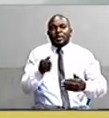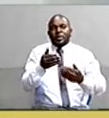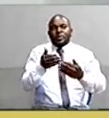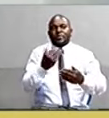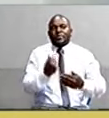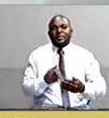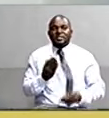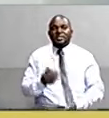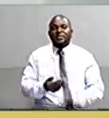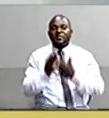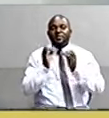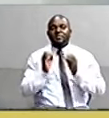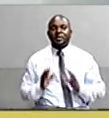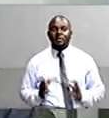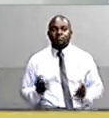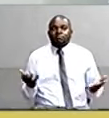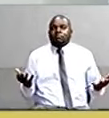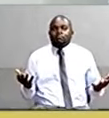helpless.